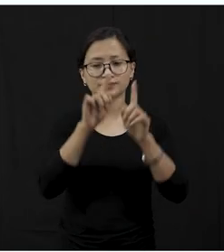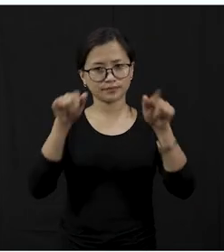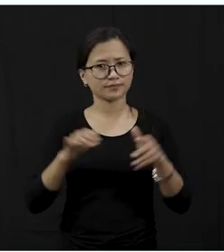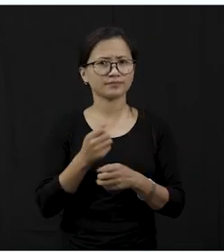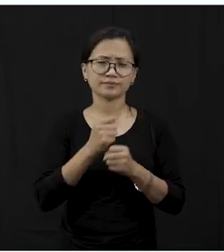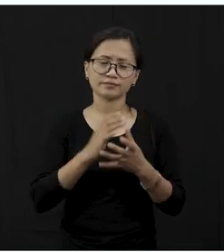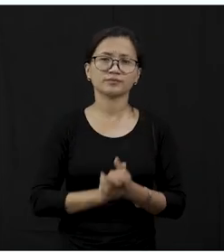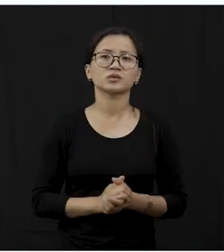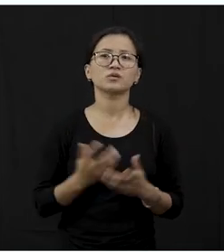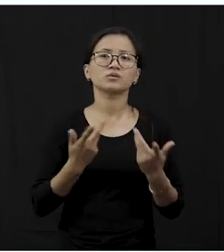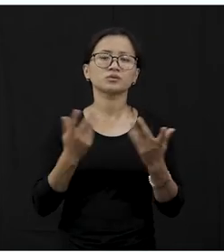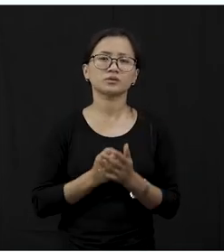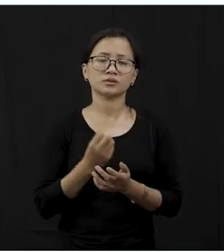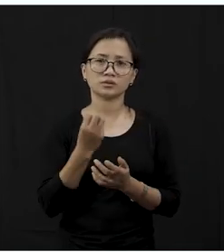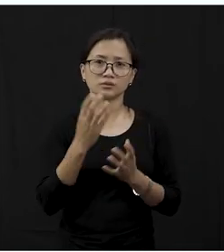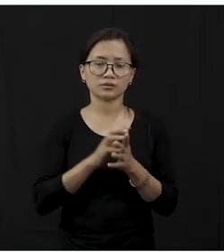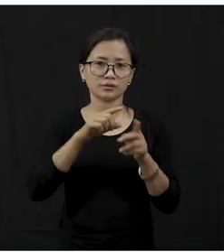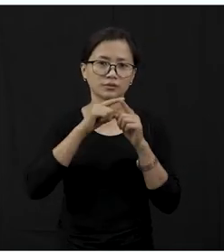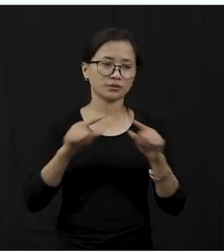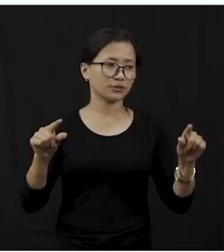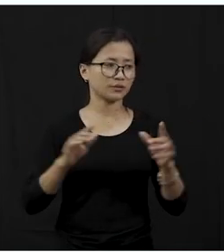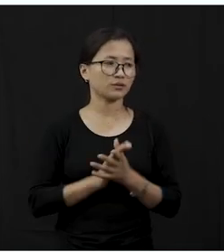23,232. So which one is greater? On the B,